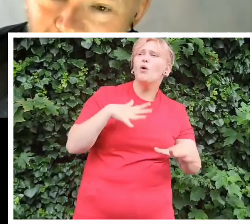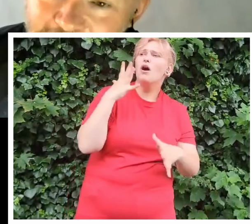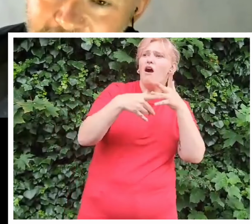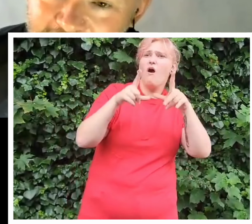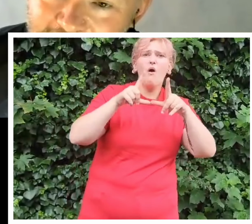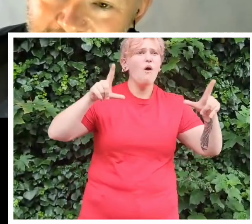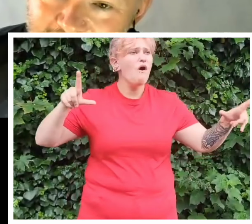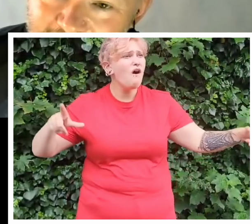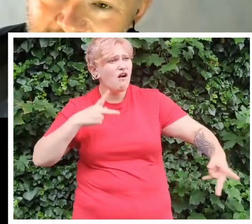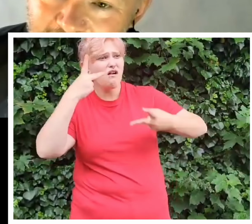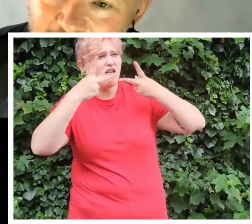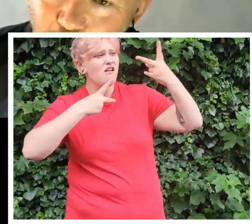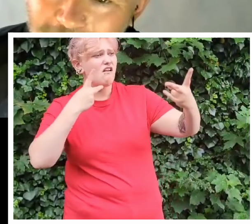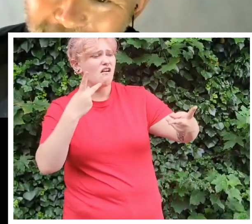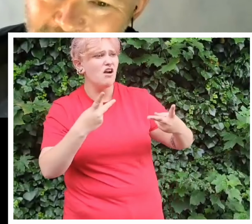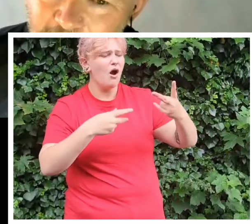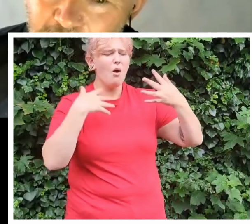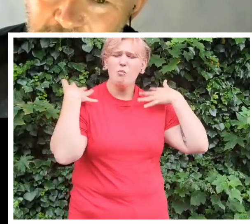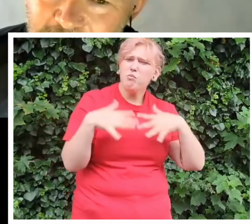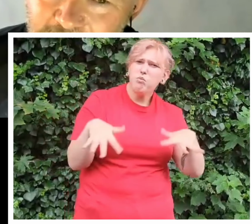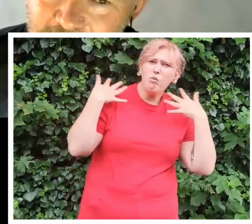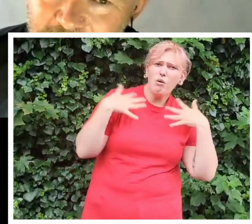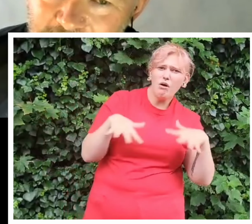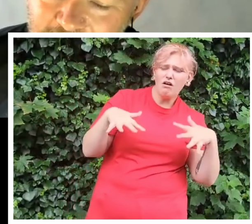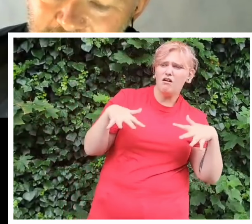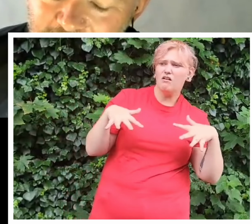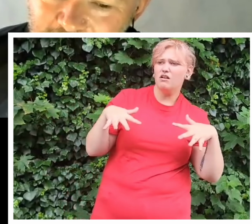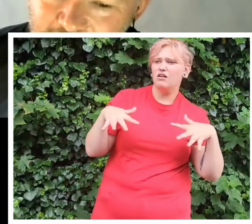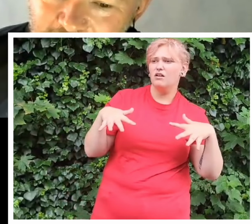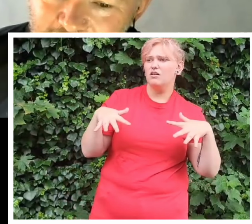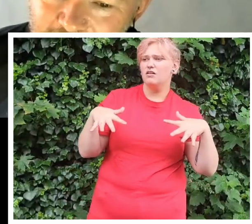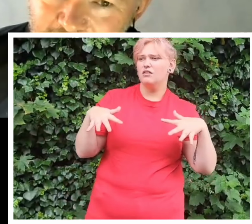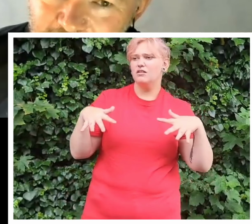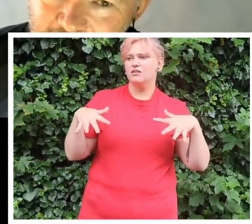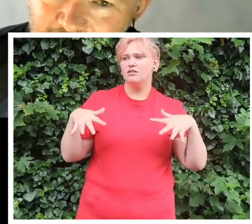language choir. Yeah. Wow.